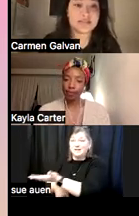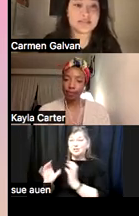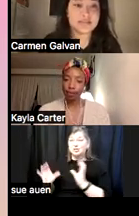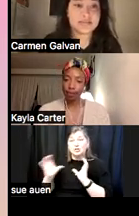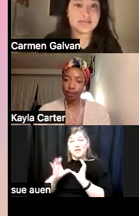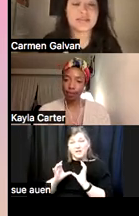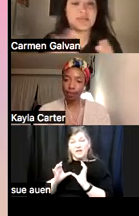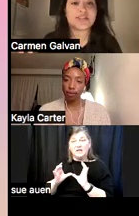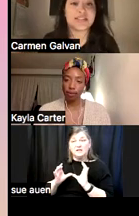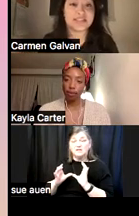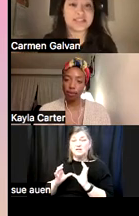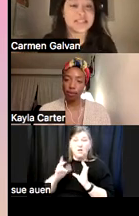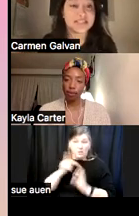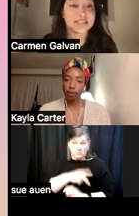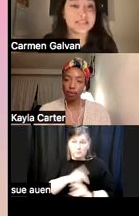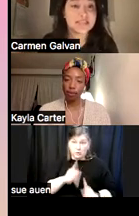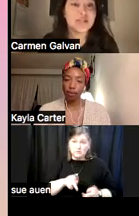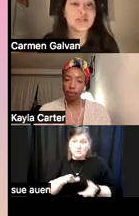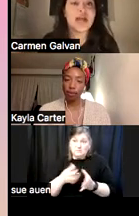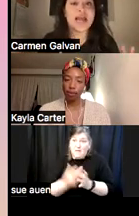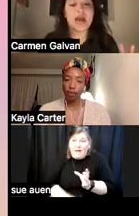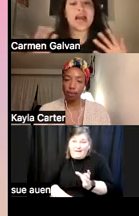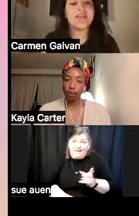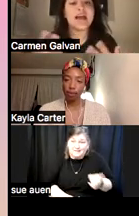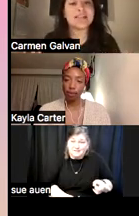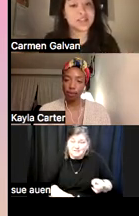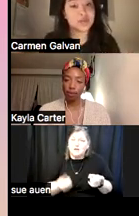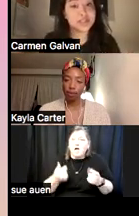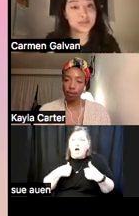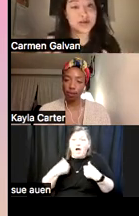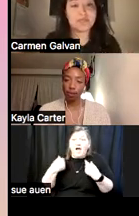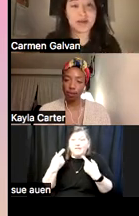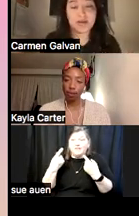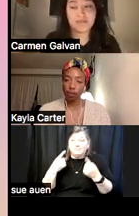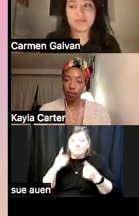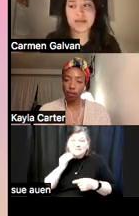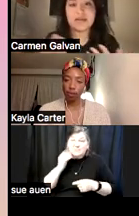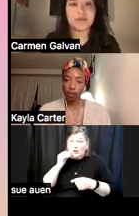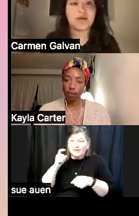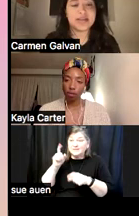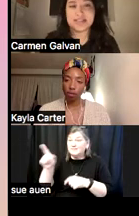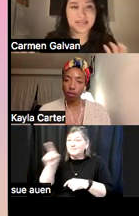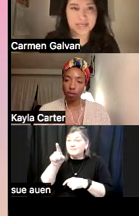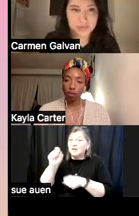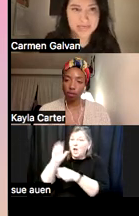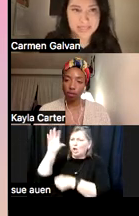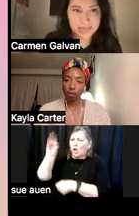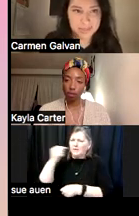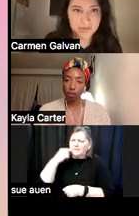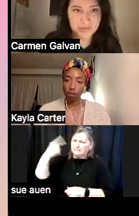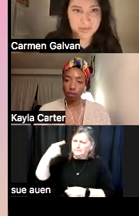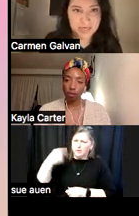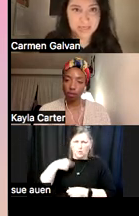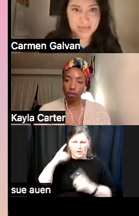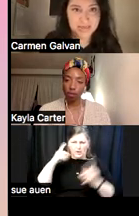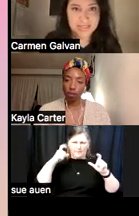certificate that the person is deceased. And I have had situations where an employee has said, like, do I need to take a